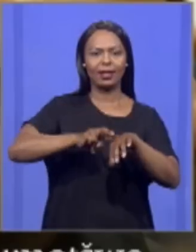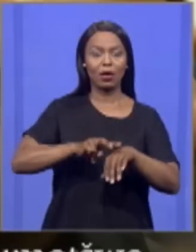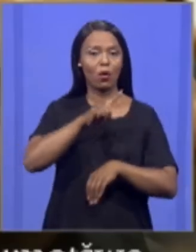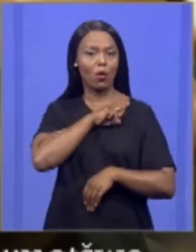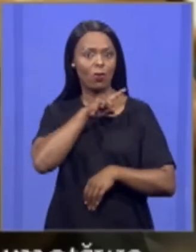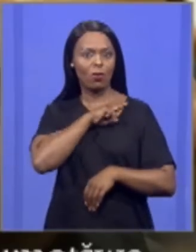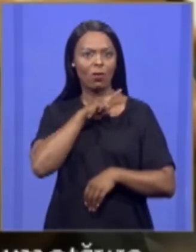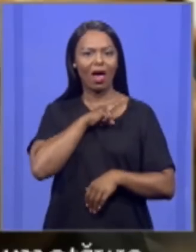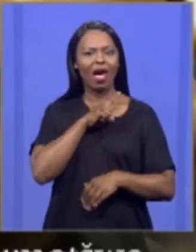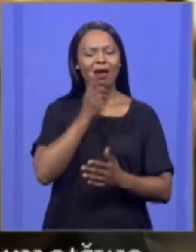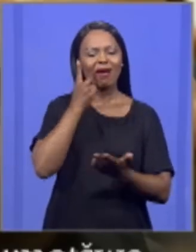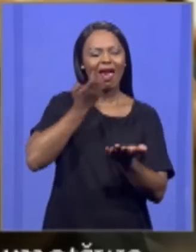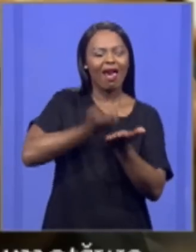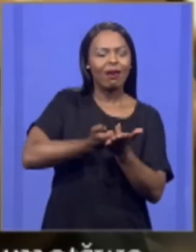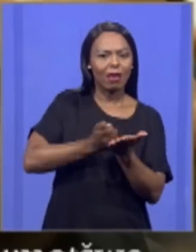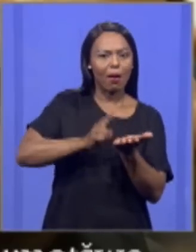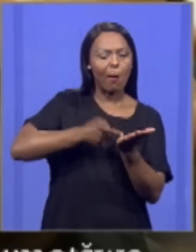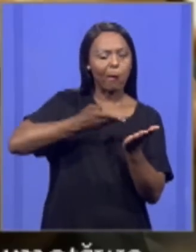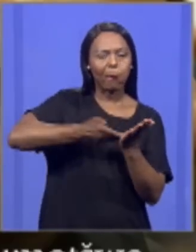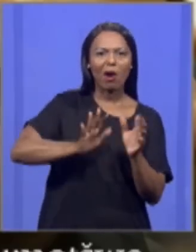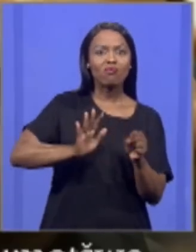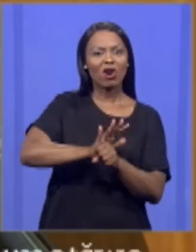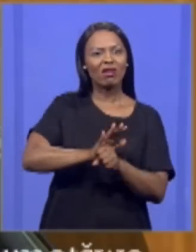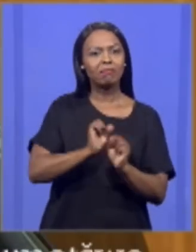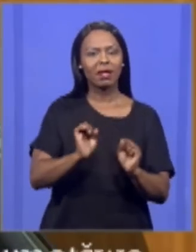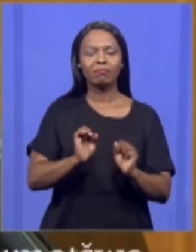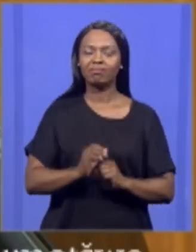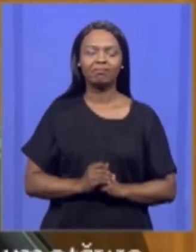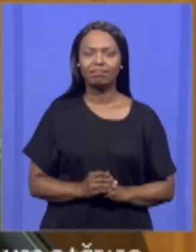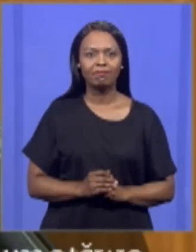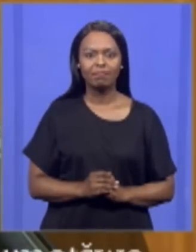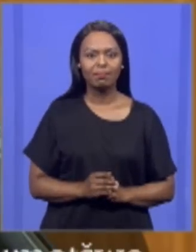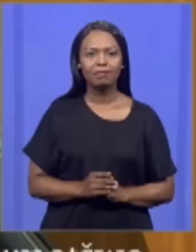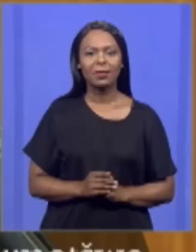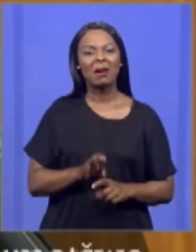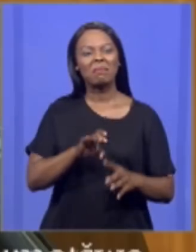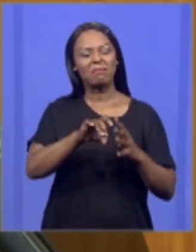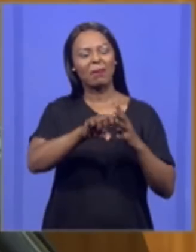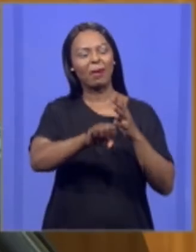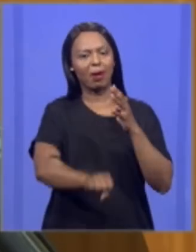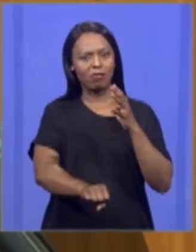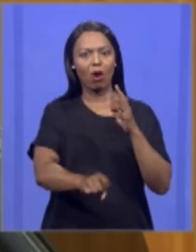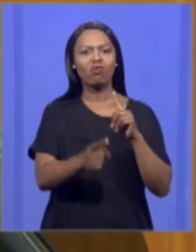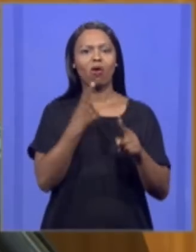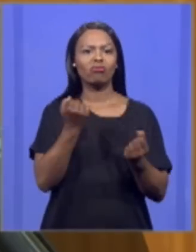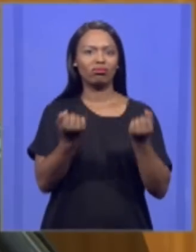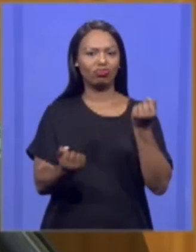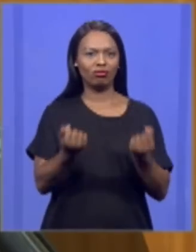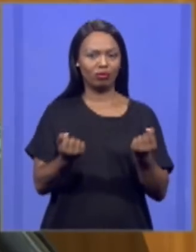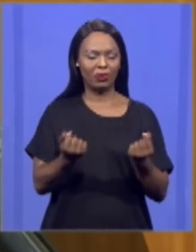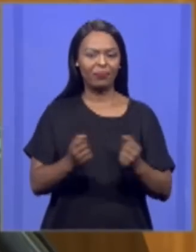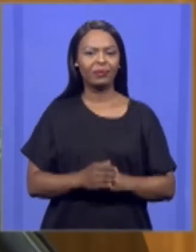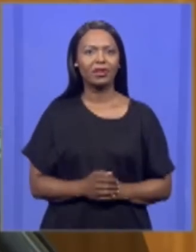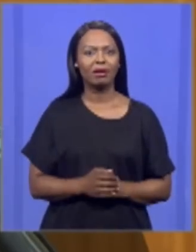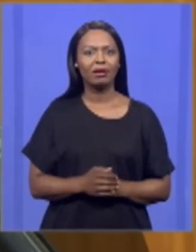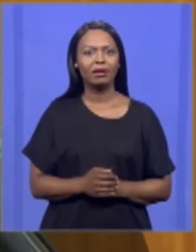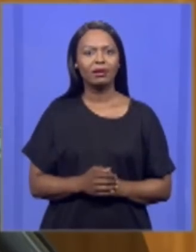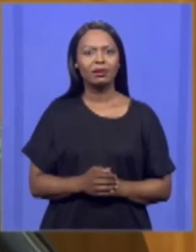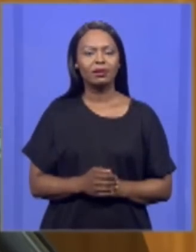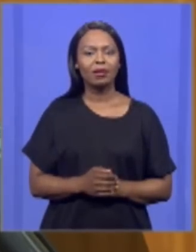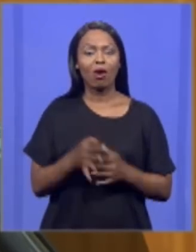lebaka la ge bohlatse bjo bo setšego bo le gona bo se bjatia. Based on the finding of the court that the application